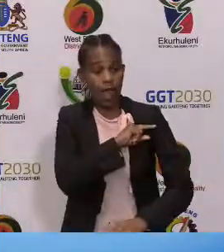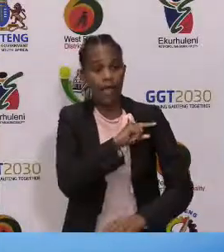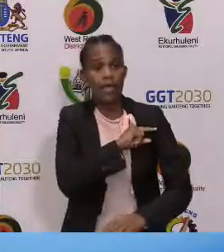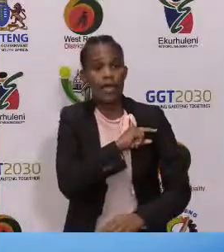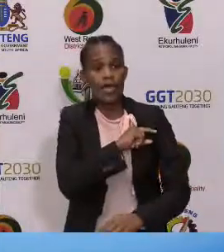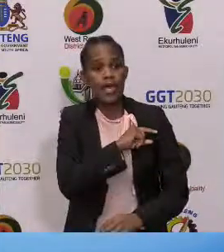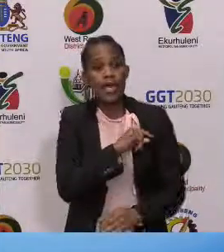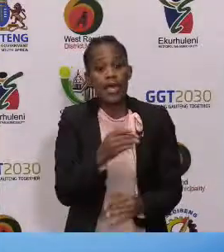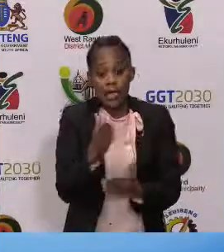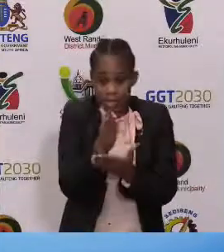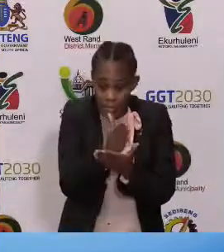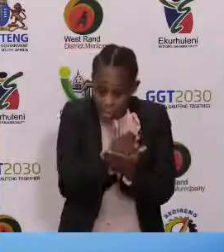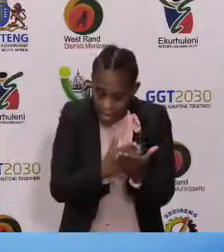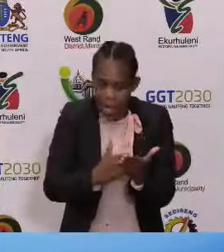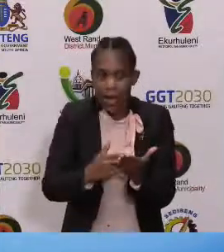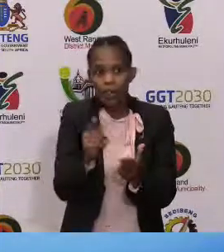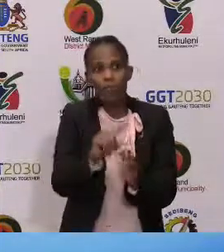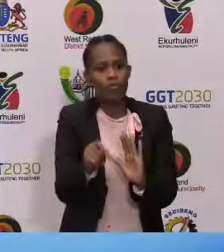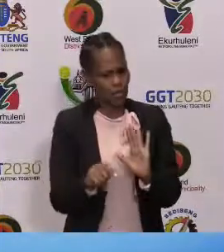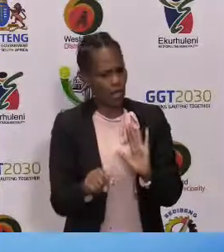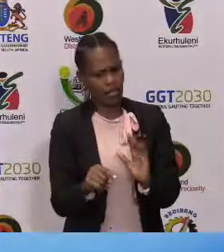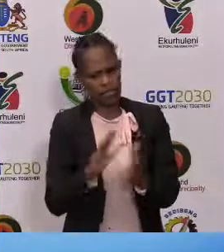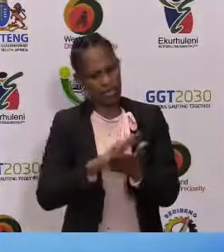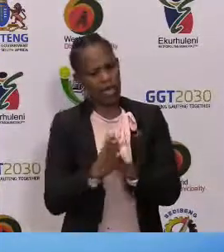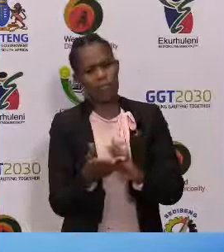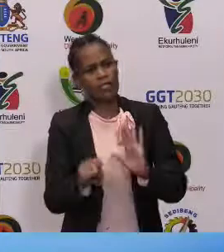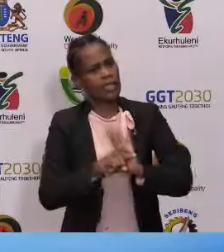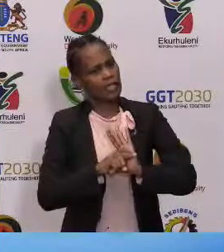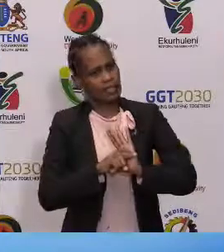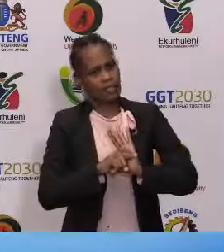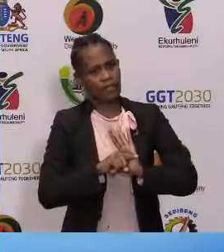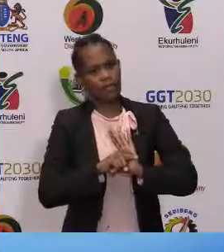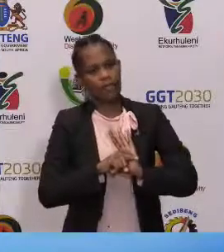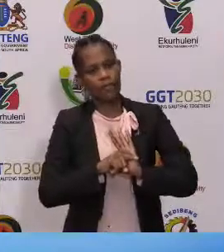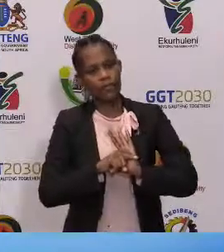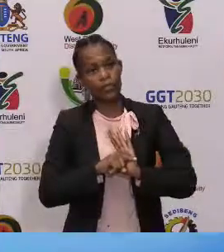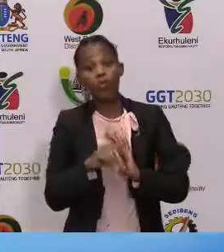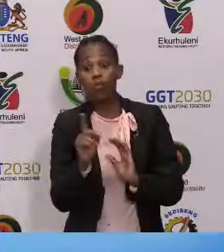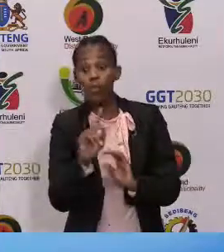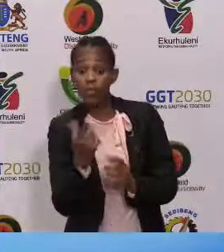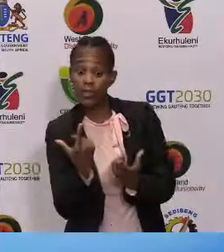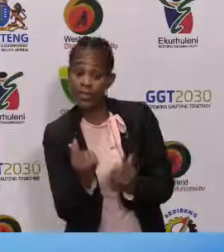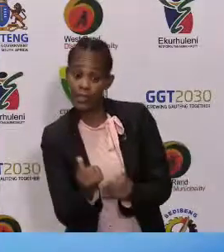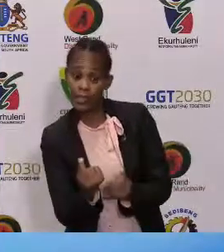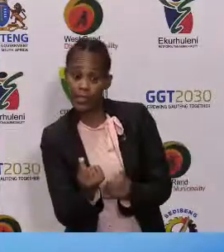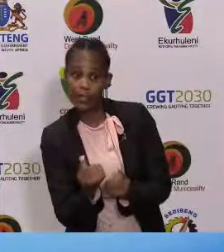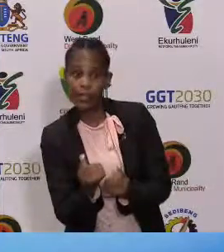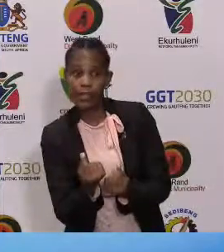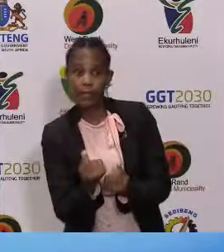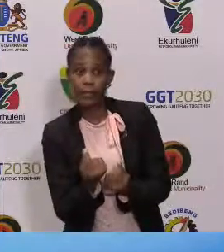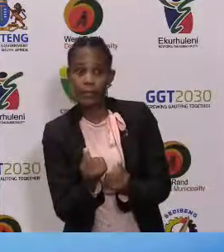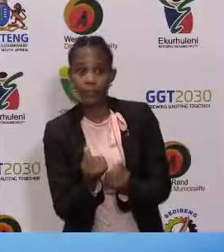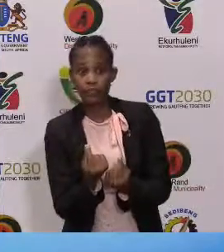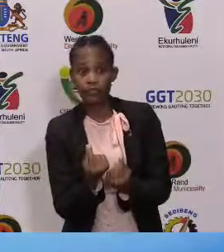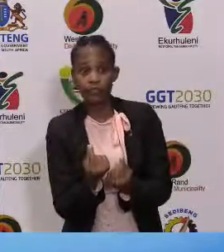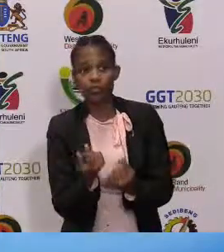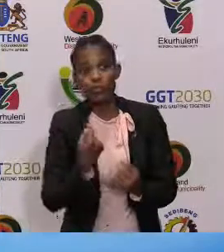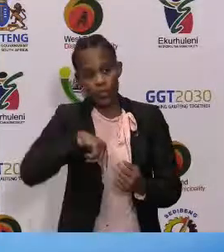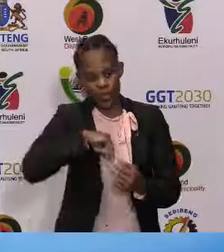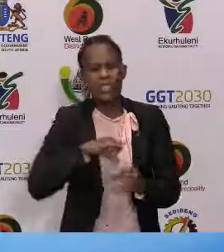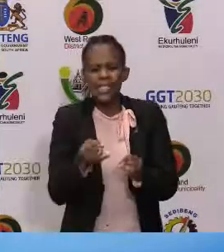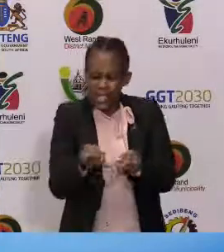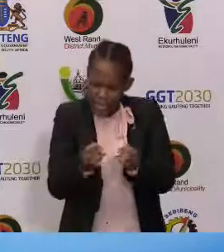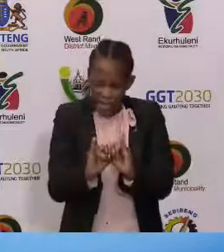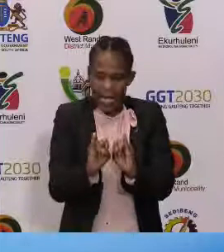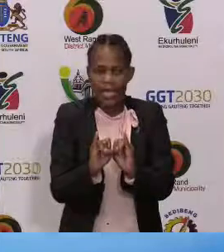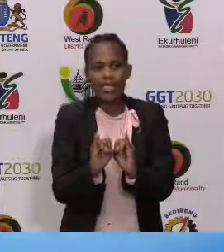now become what we call seronegative. So what did we do? Eventually what we did is that as part of the zero survey,